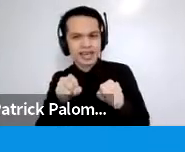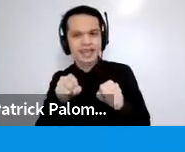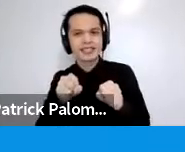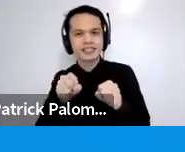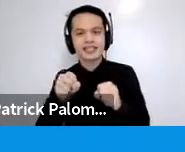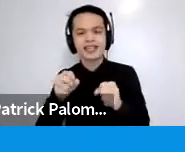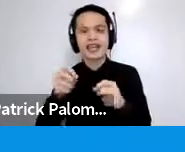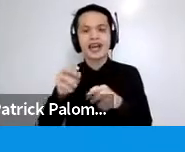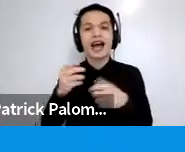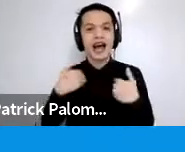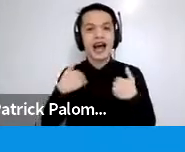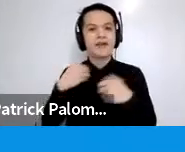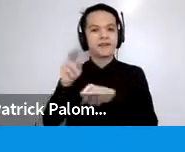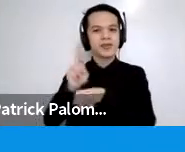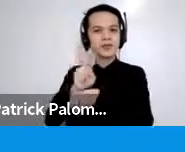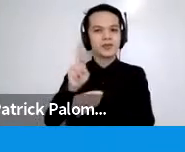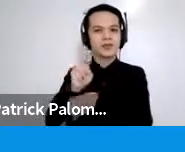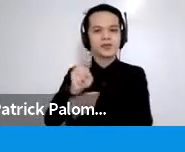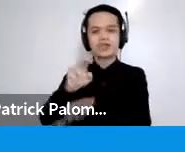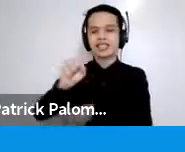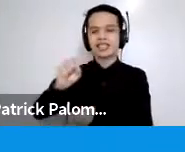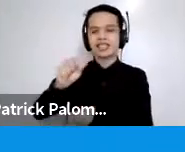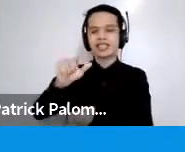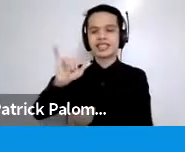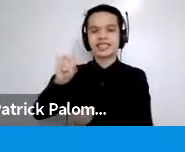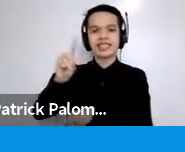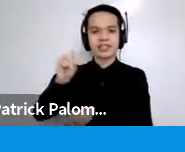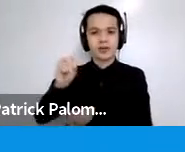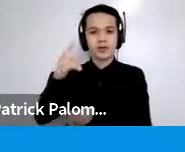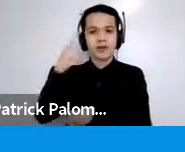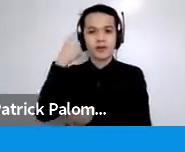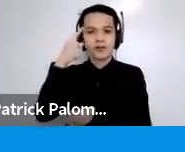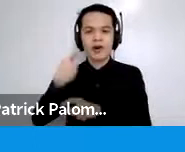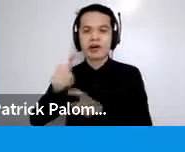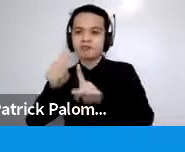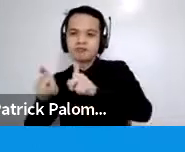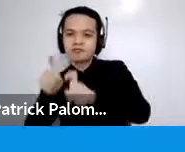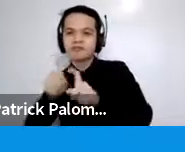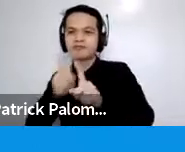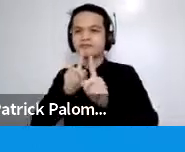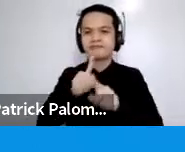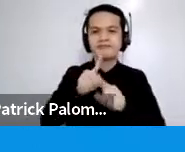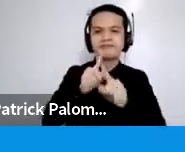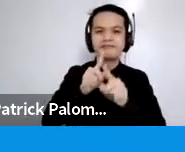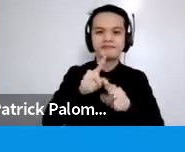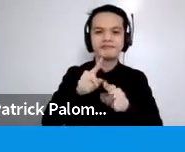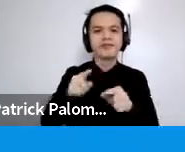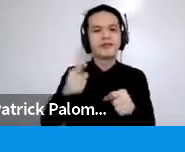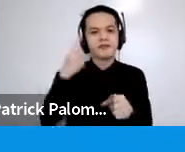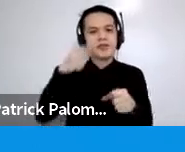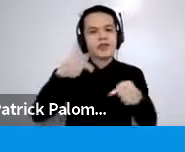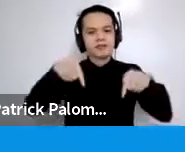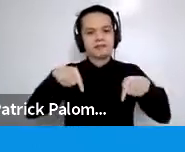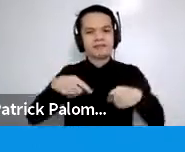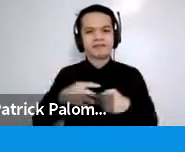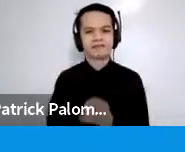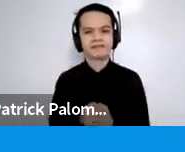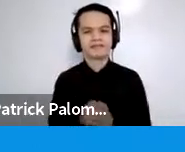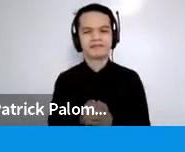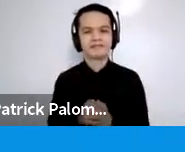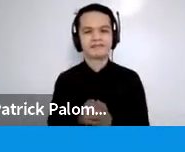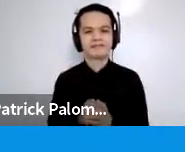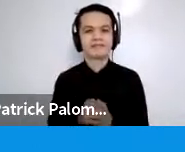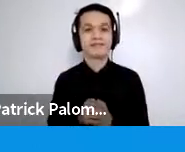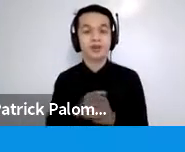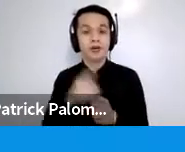we will be using Slido for all Q&A segments for this purpose. For access, we